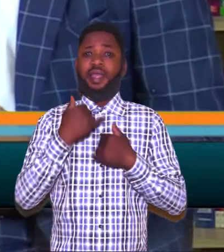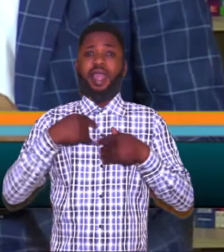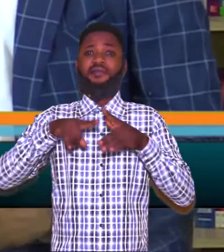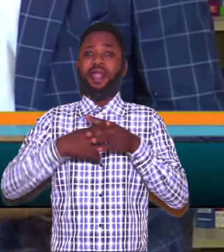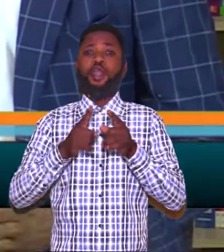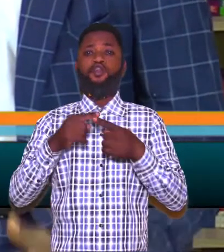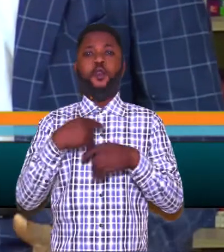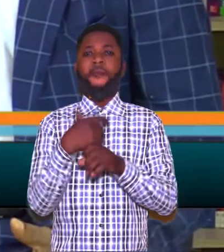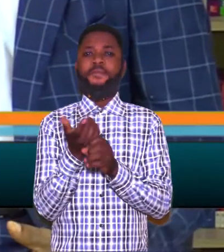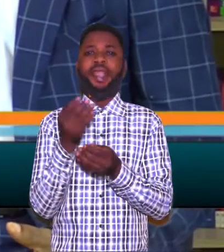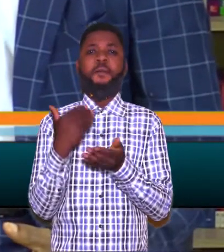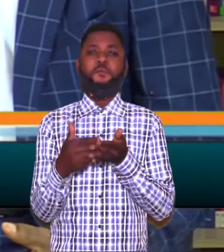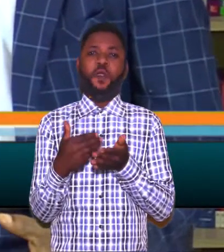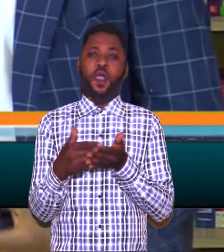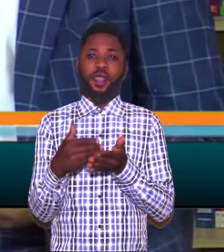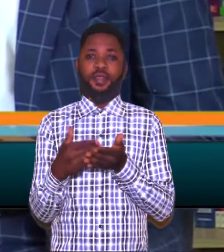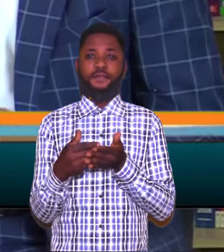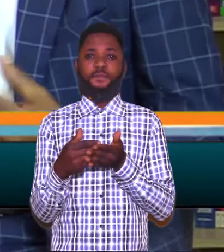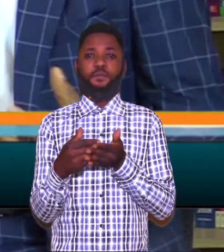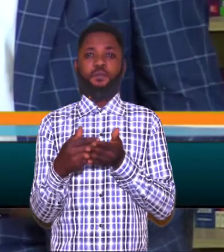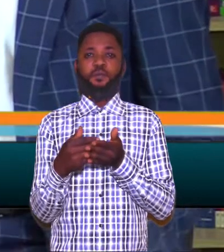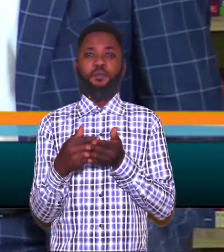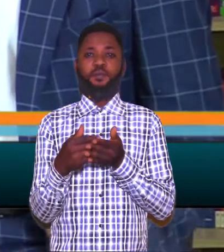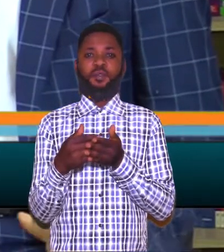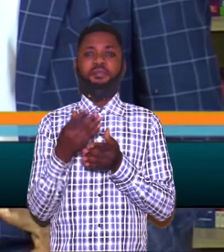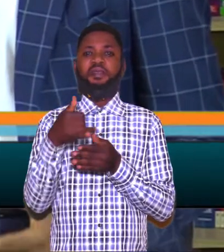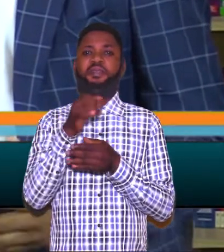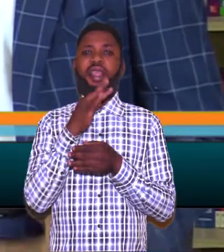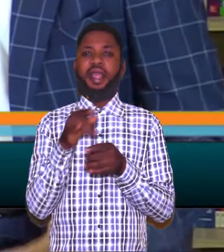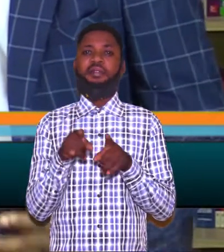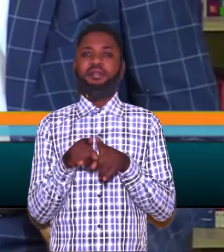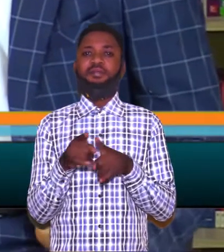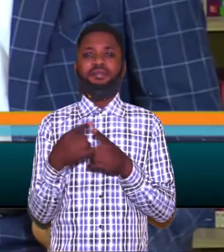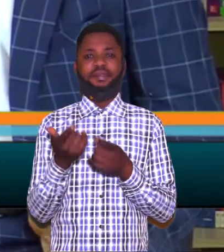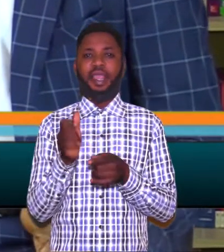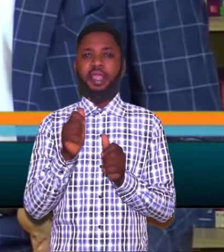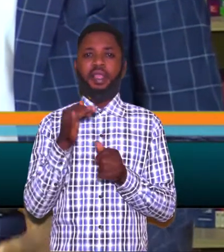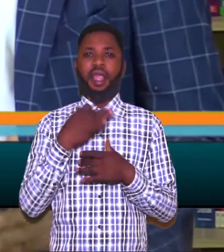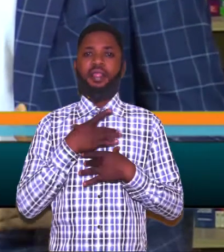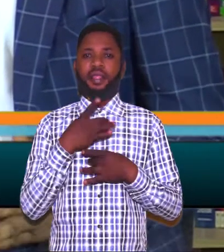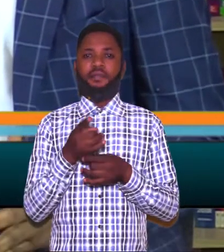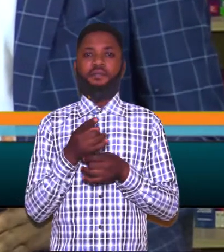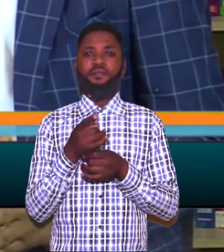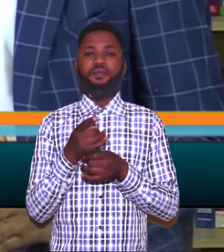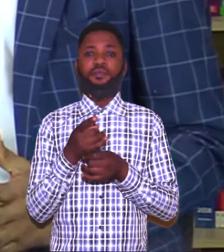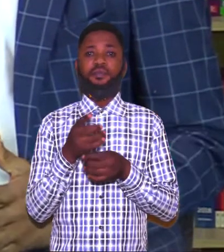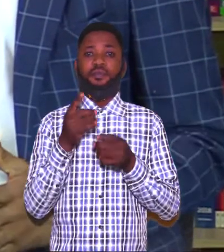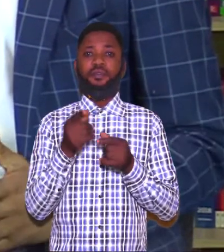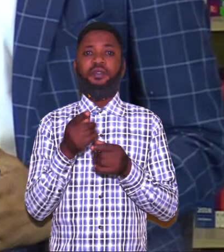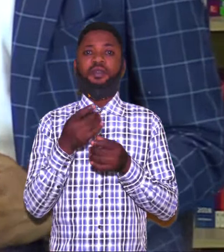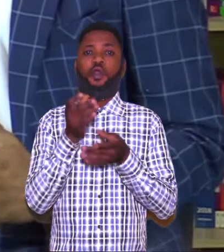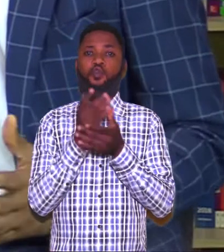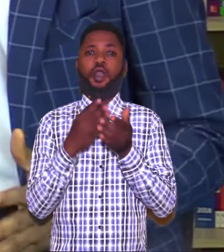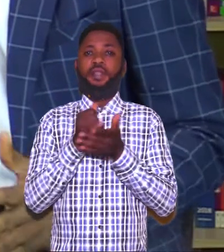have started making money. So, they, So their eyes are open and they're like, making money. I mean, And yeah. immediately they finish